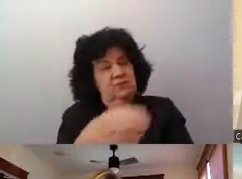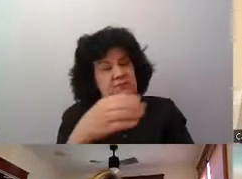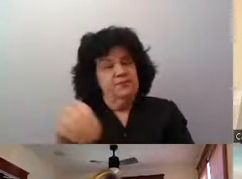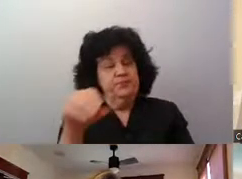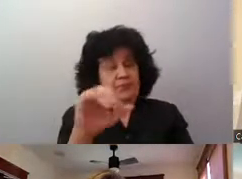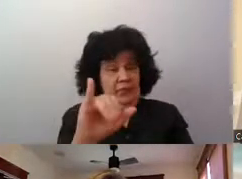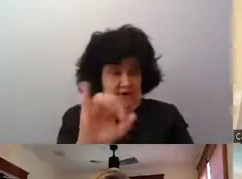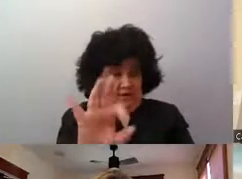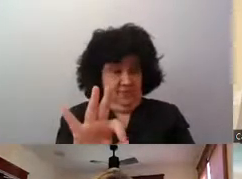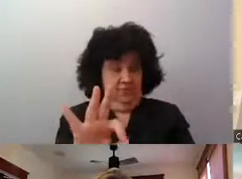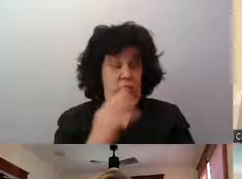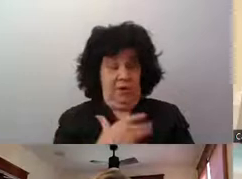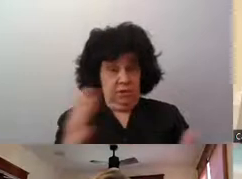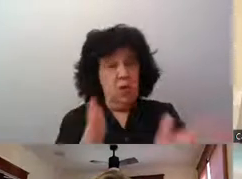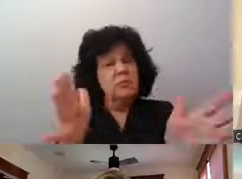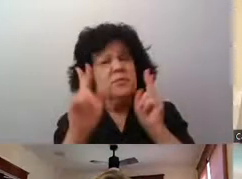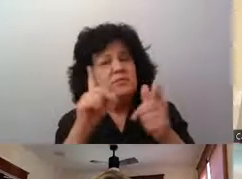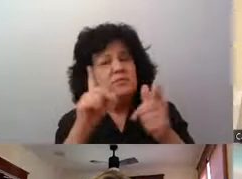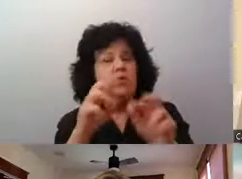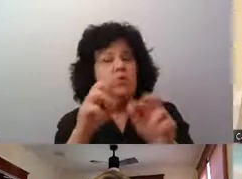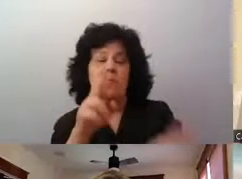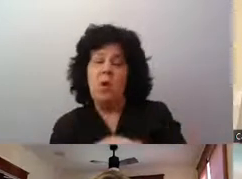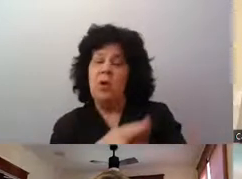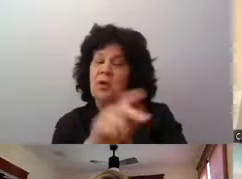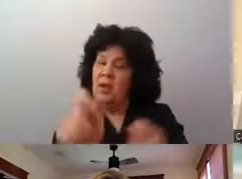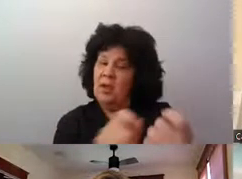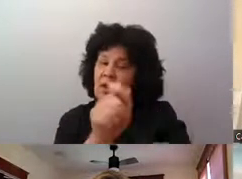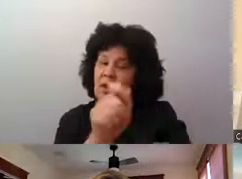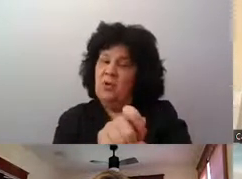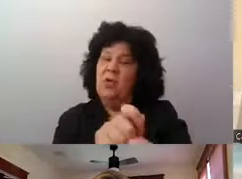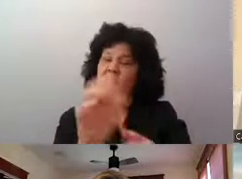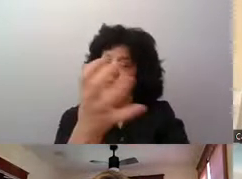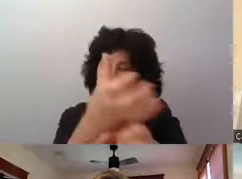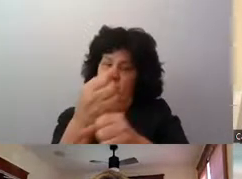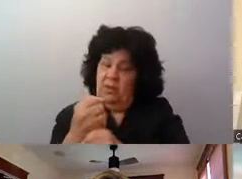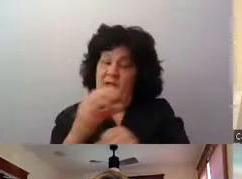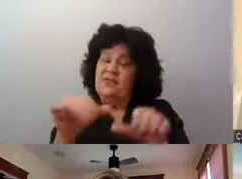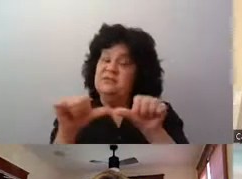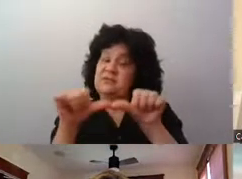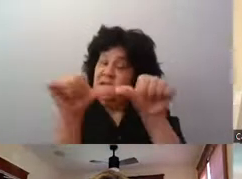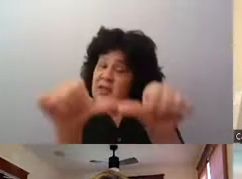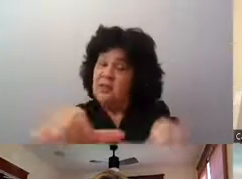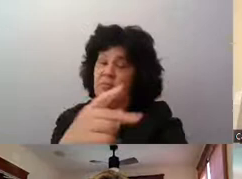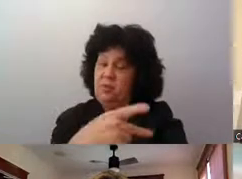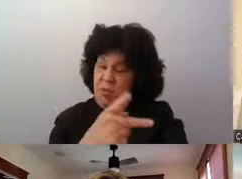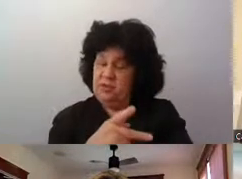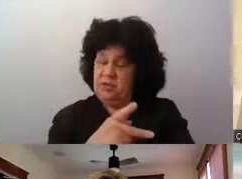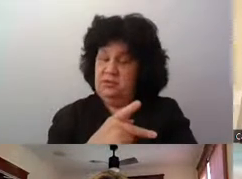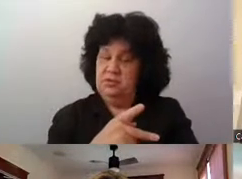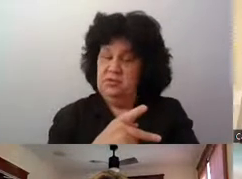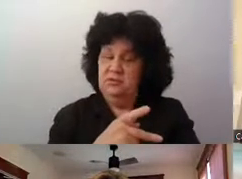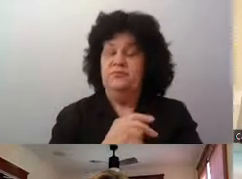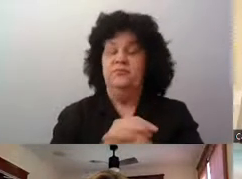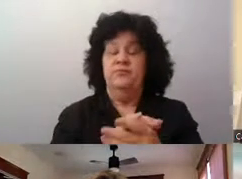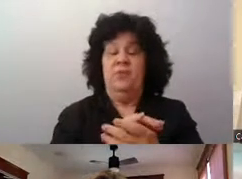we encourage people to report actual procurement of sustainable products, not just we have the right contract language and that's what we're